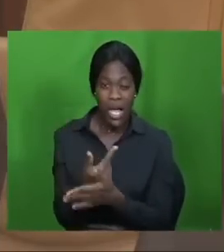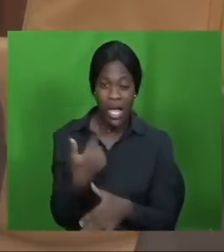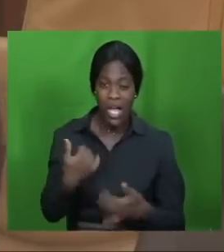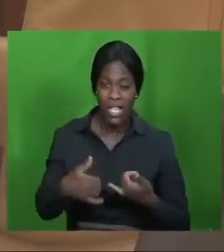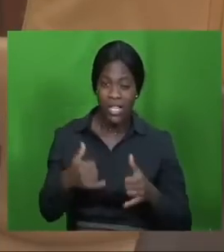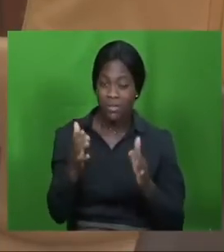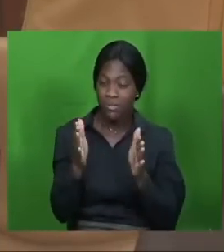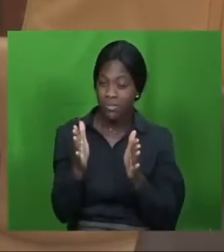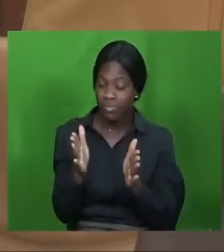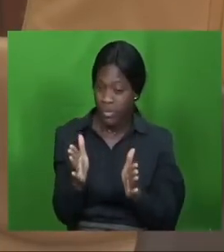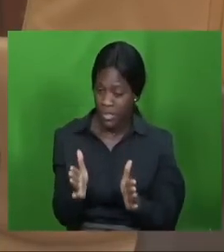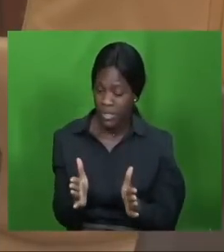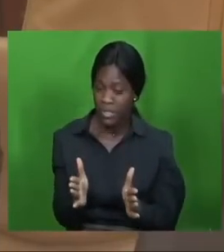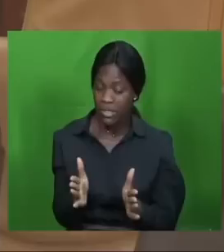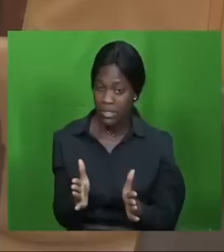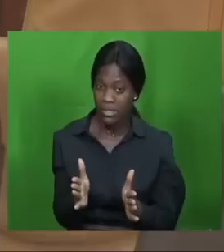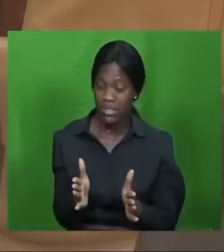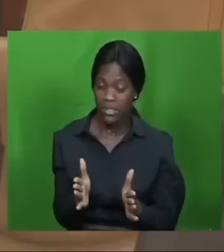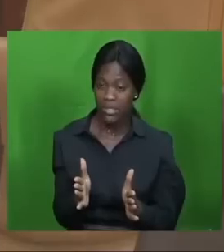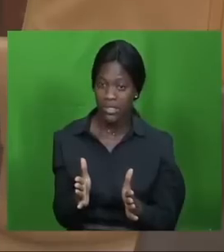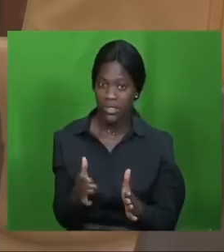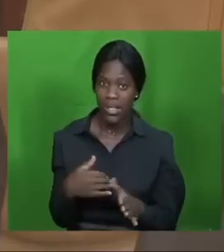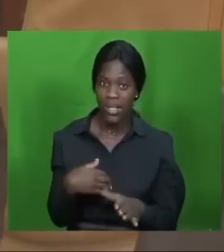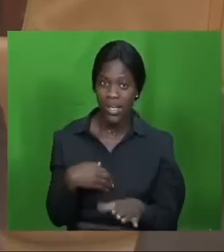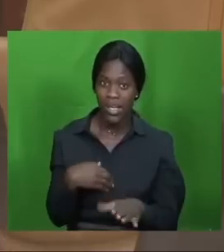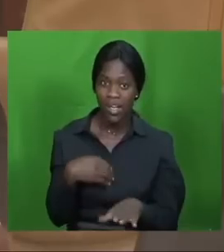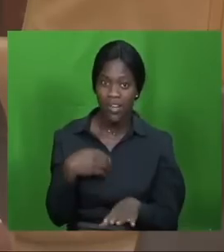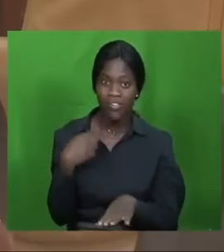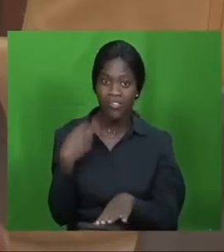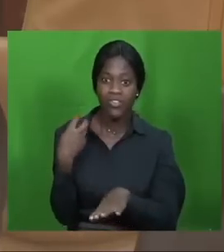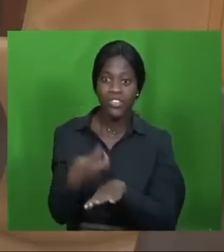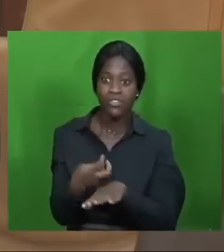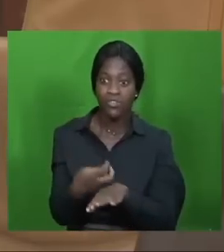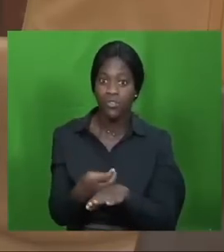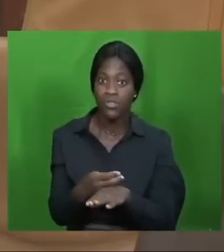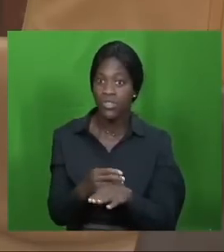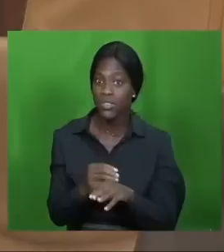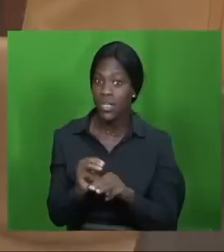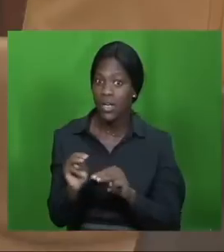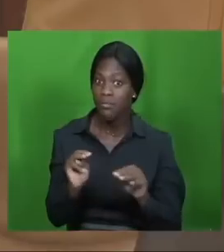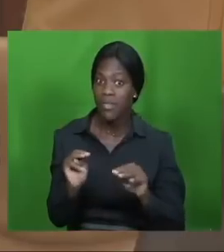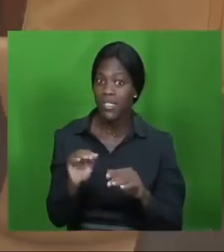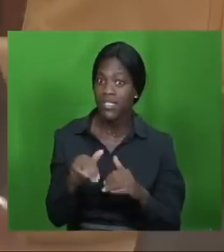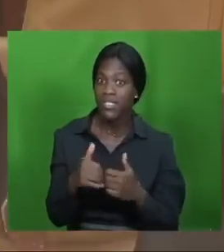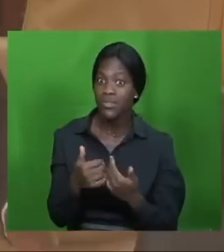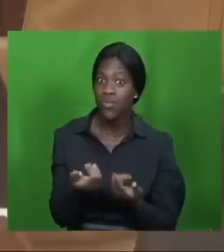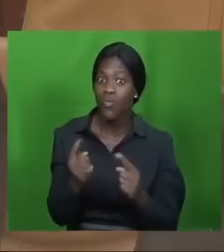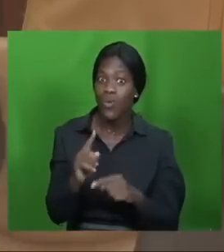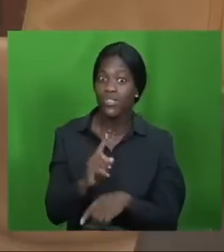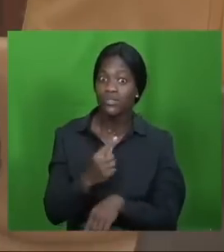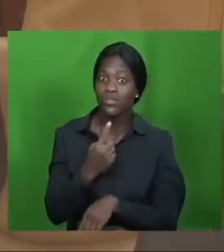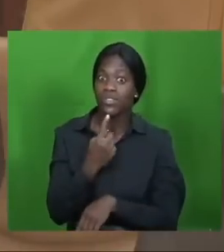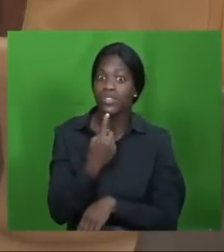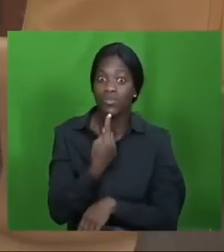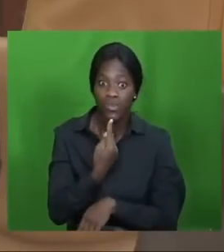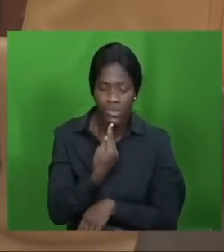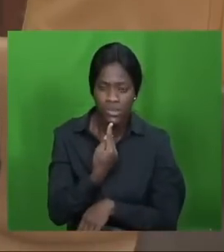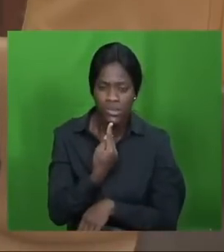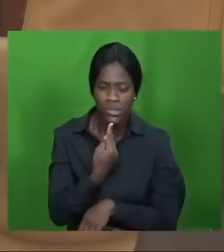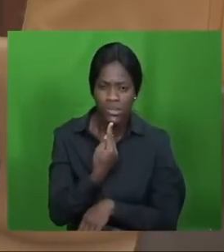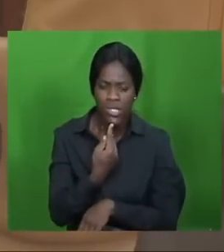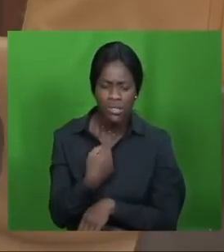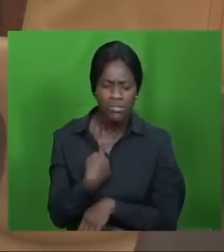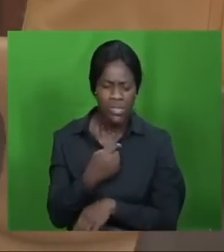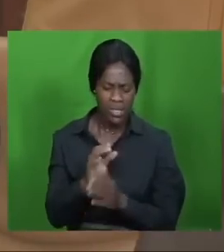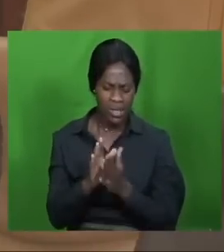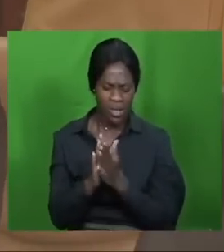players, had a difficulty in managing their disappointments. The questions I asked were